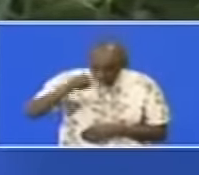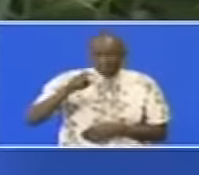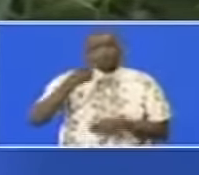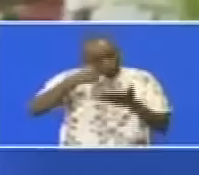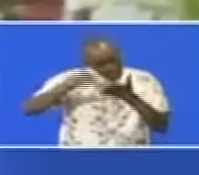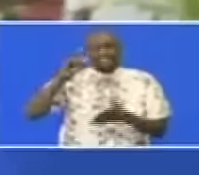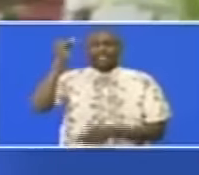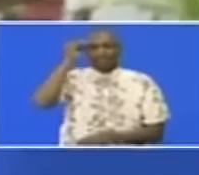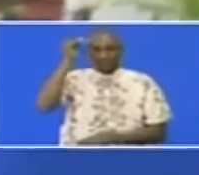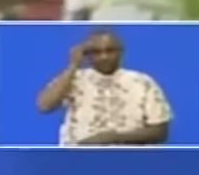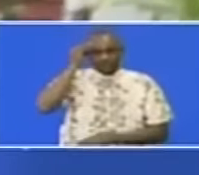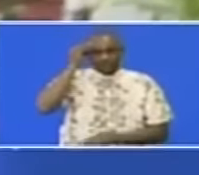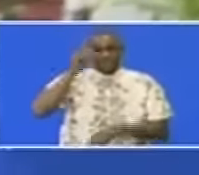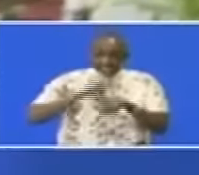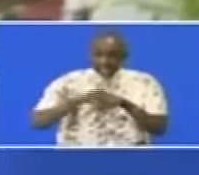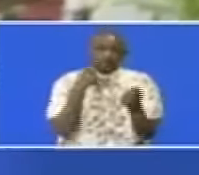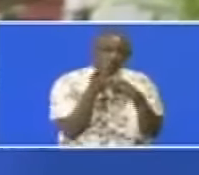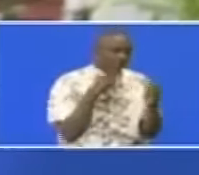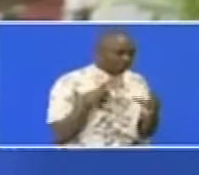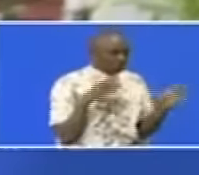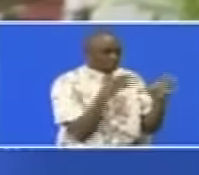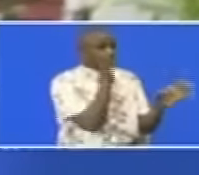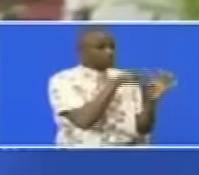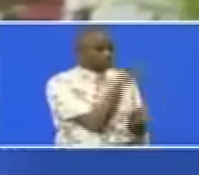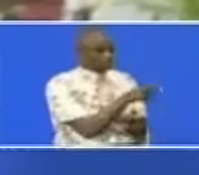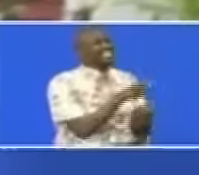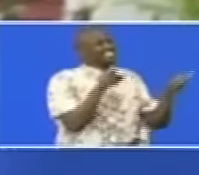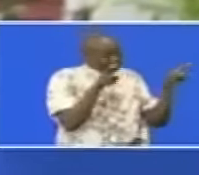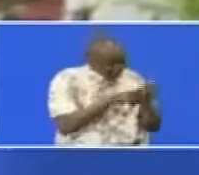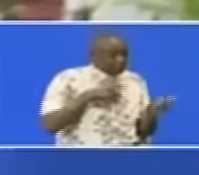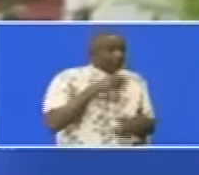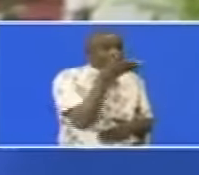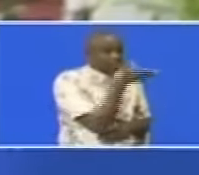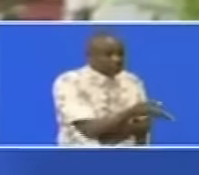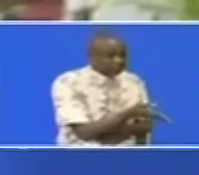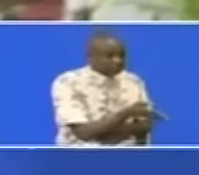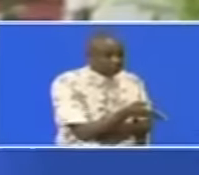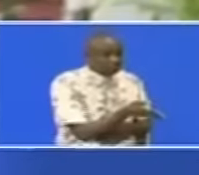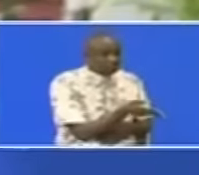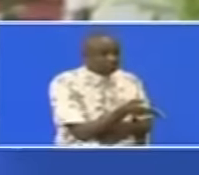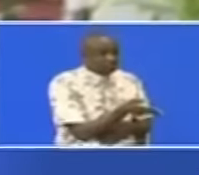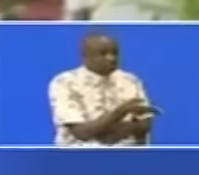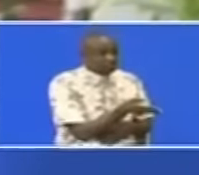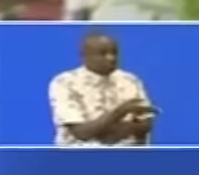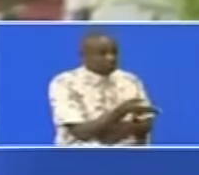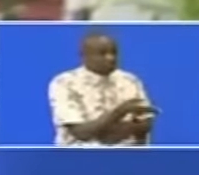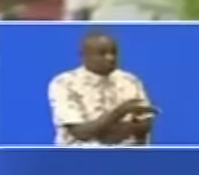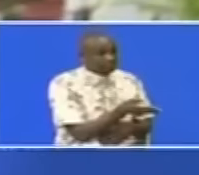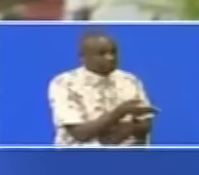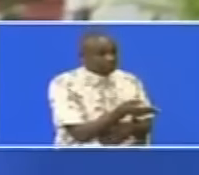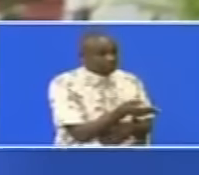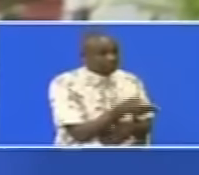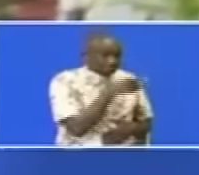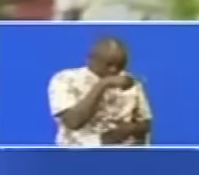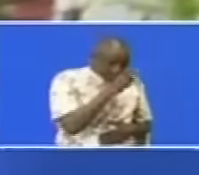education. When you talk about radicalization, these are the same guys who have grown up knowing that there are people like